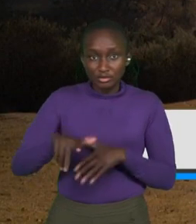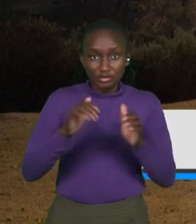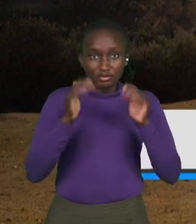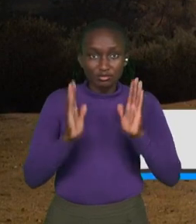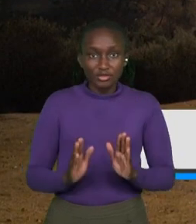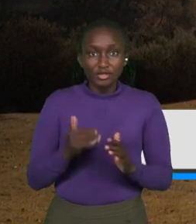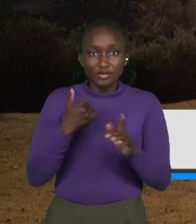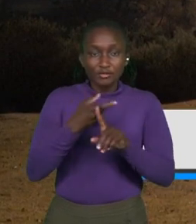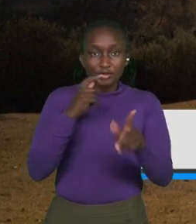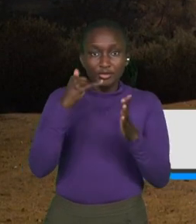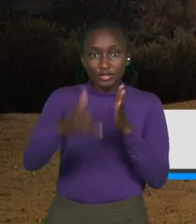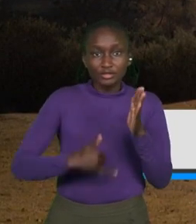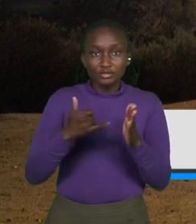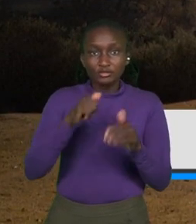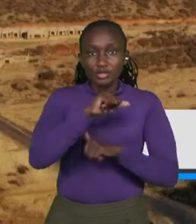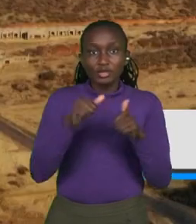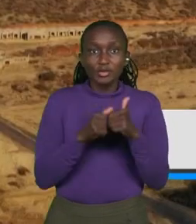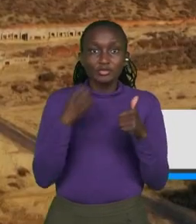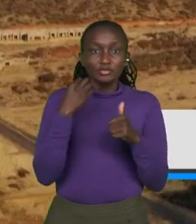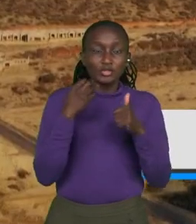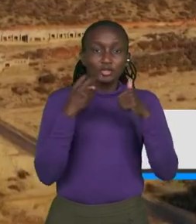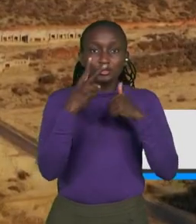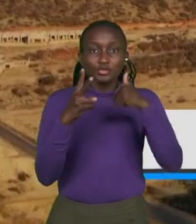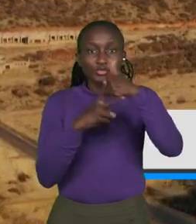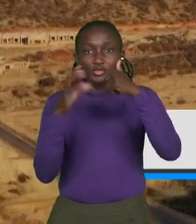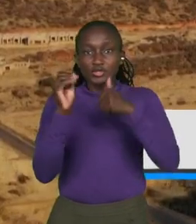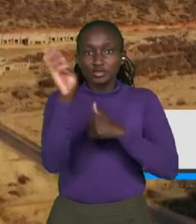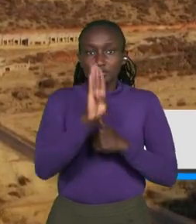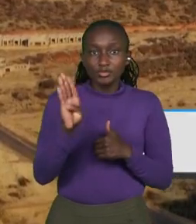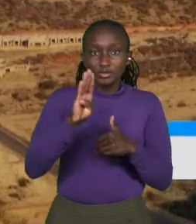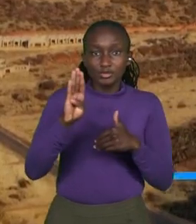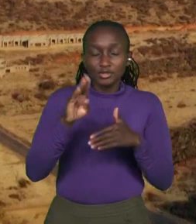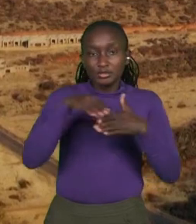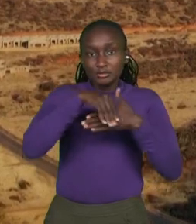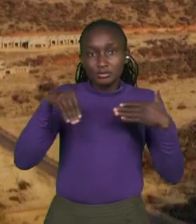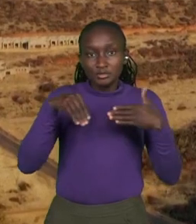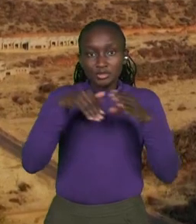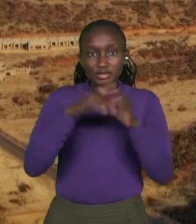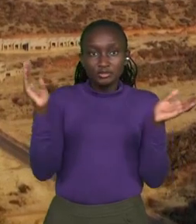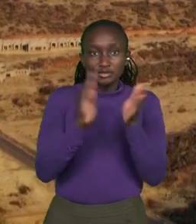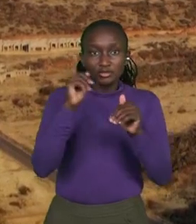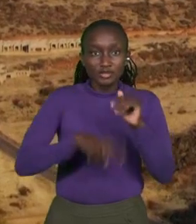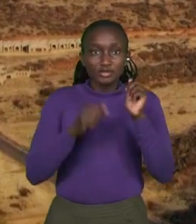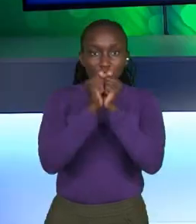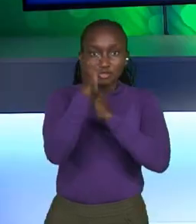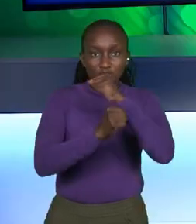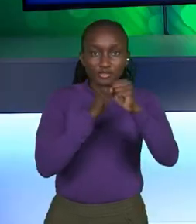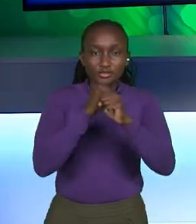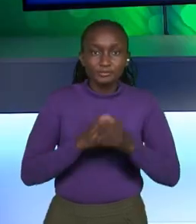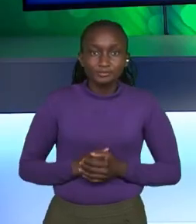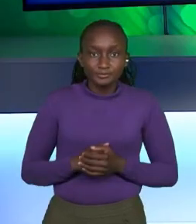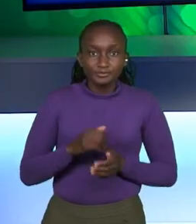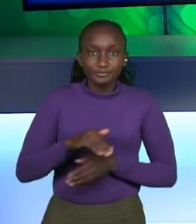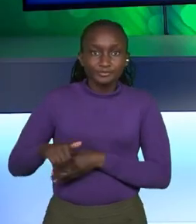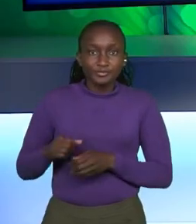industry expected to be worth around US$270 billion in less than 10 years. More